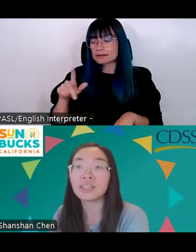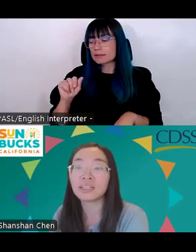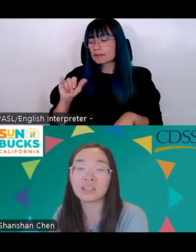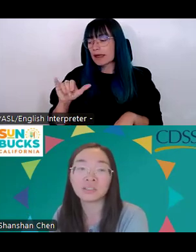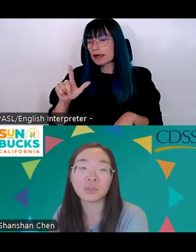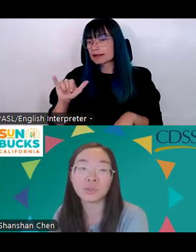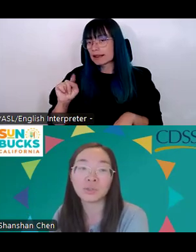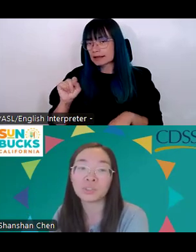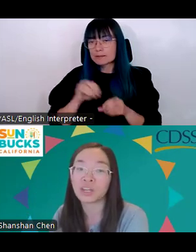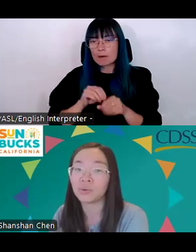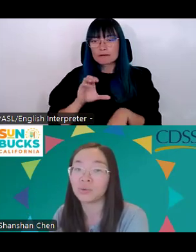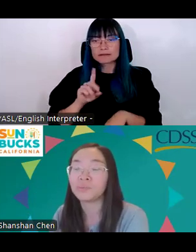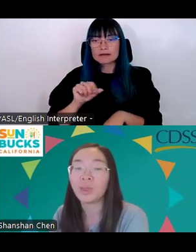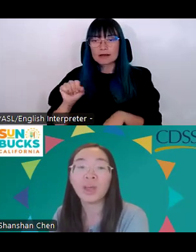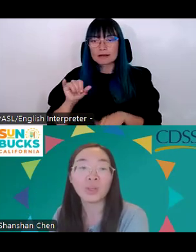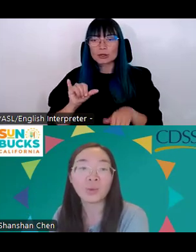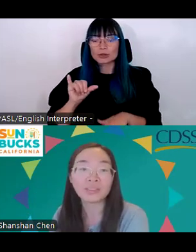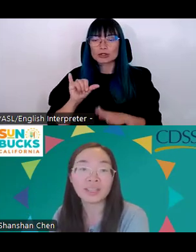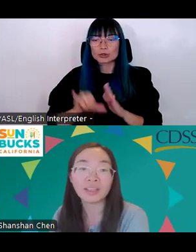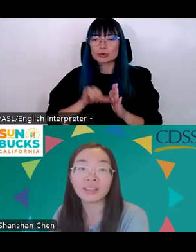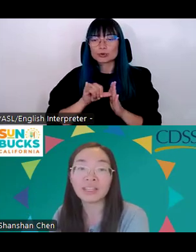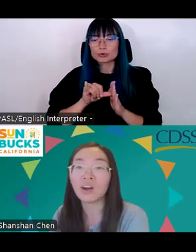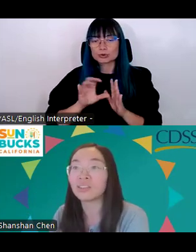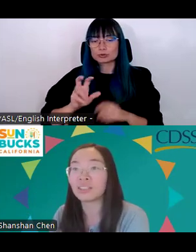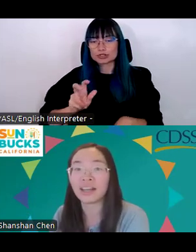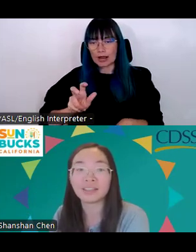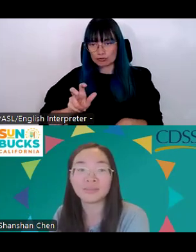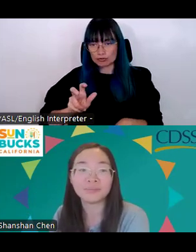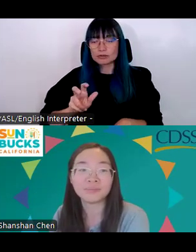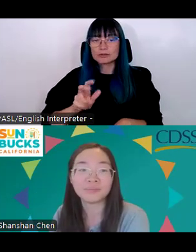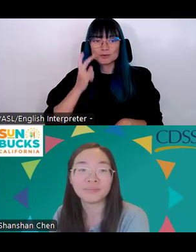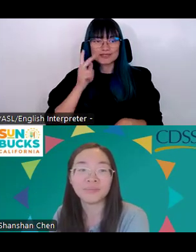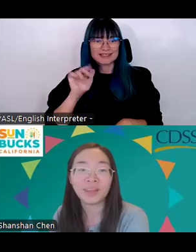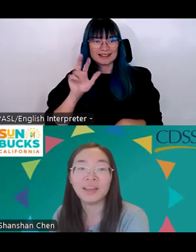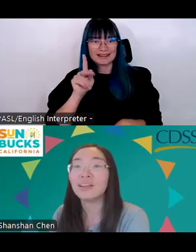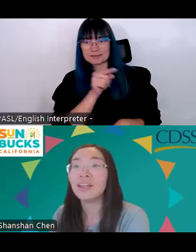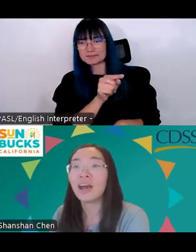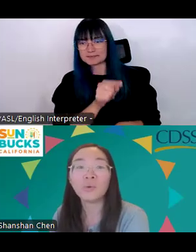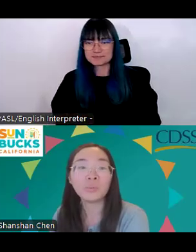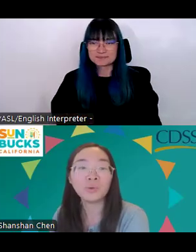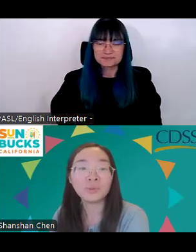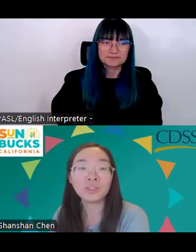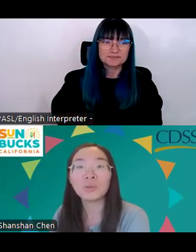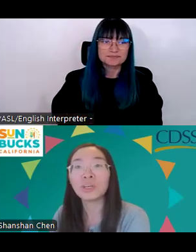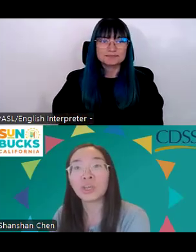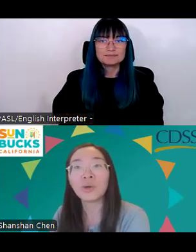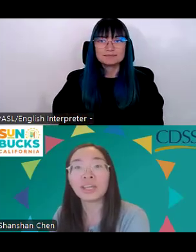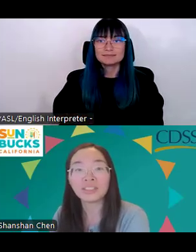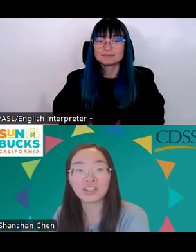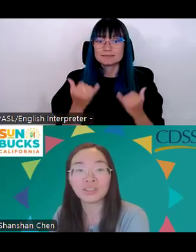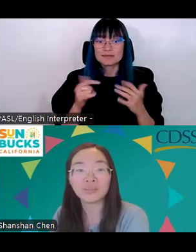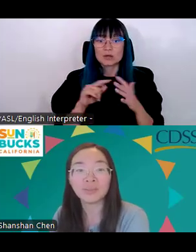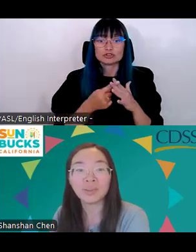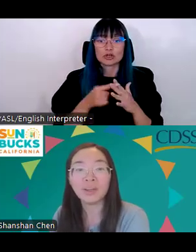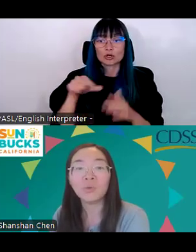of the CDSS YouTube channel. You can see the link on the slide. Now we'll move into the